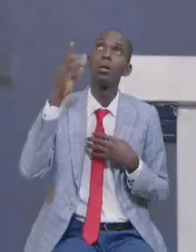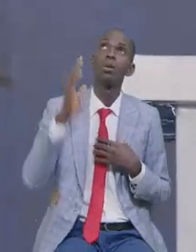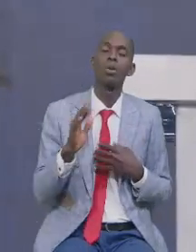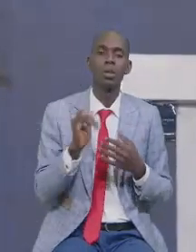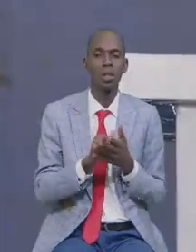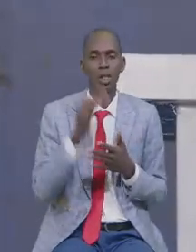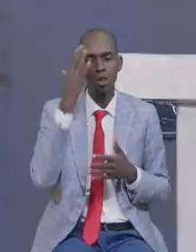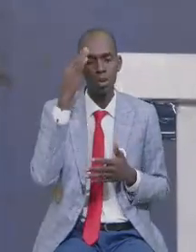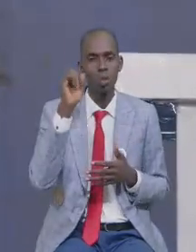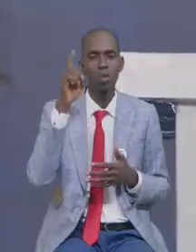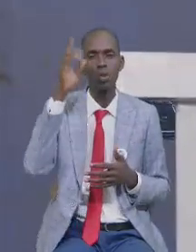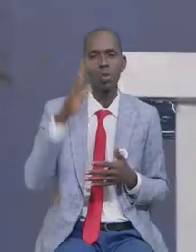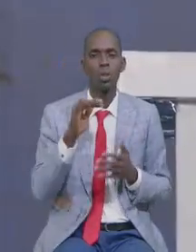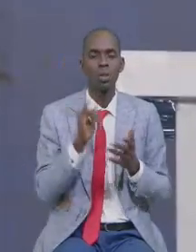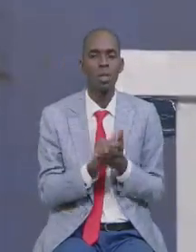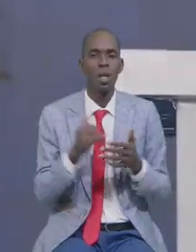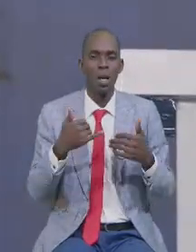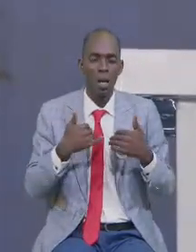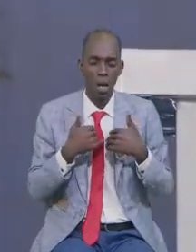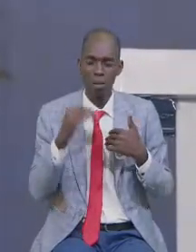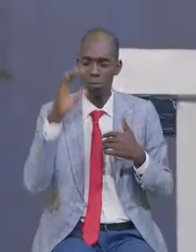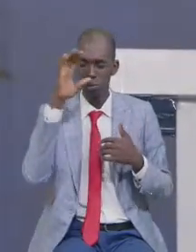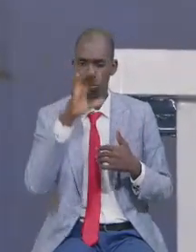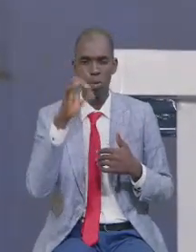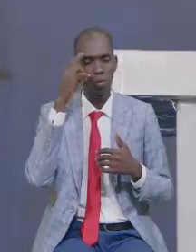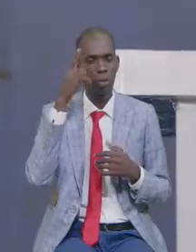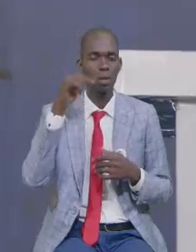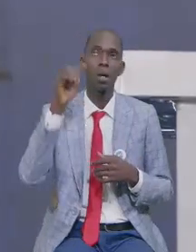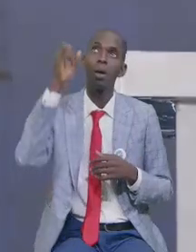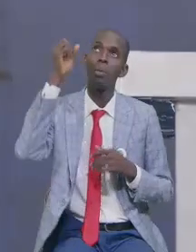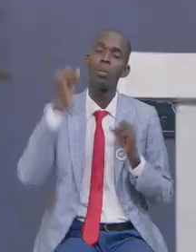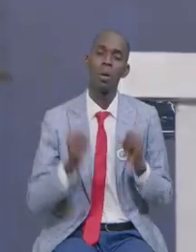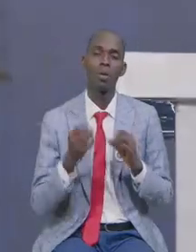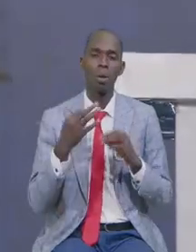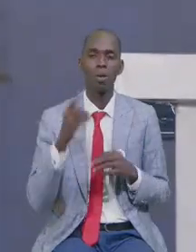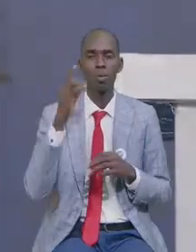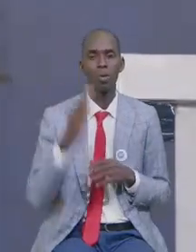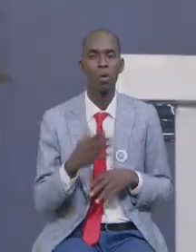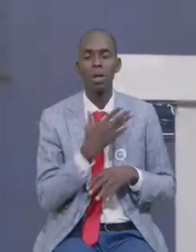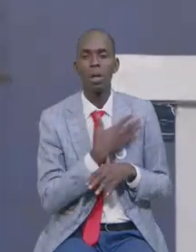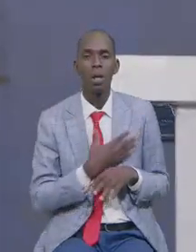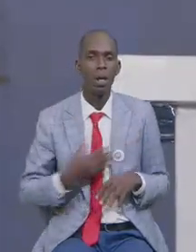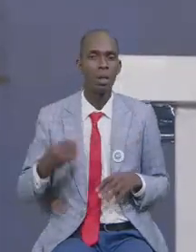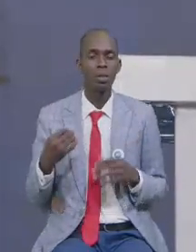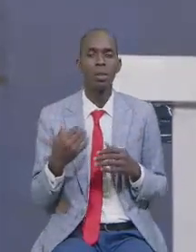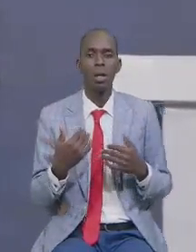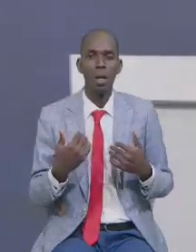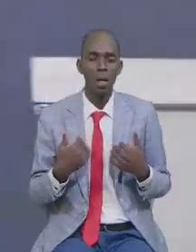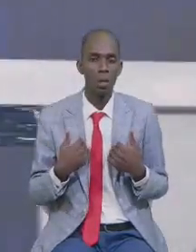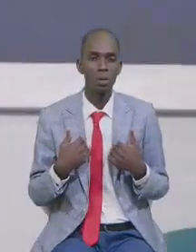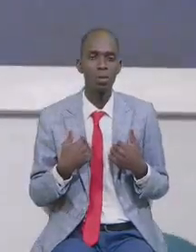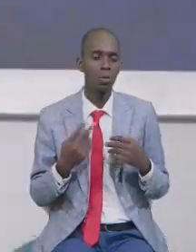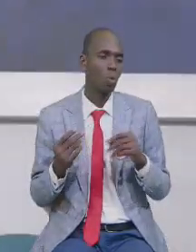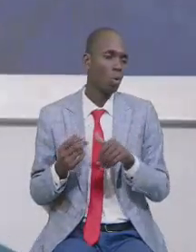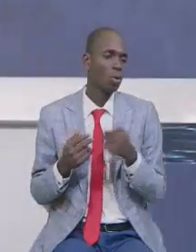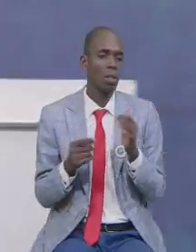God, that had sought the power of God, and he had not sought alternative power, until he